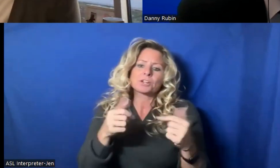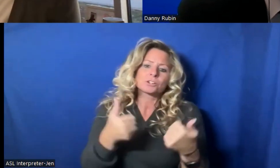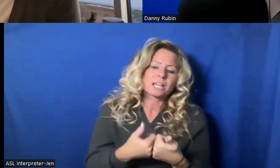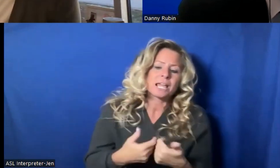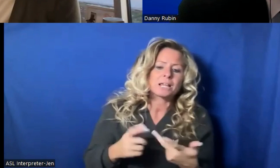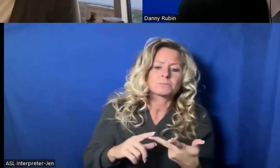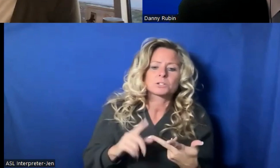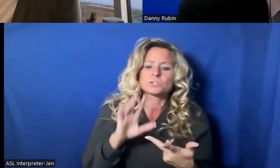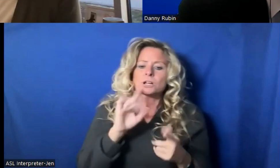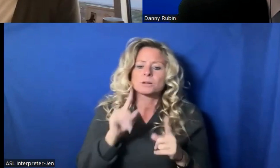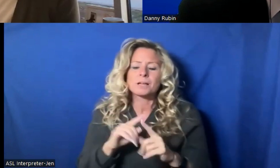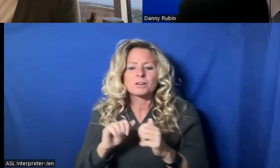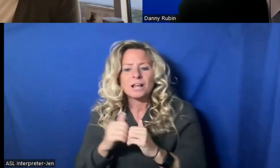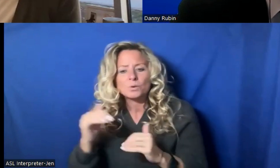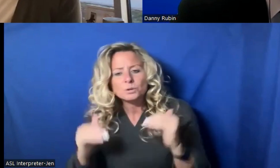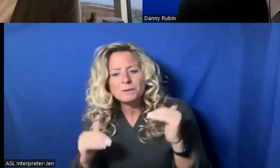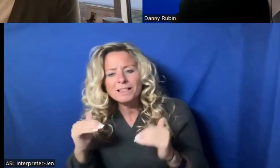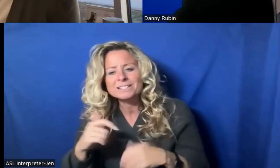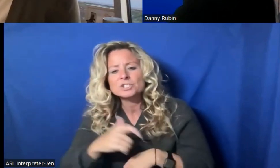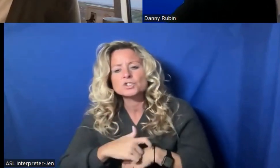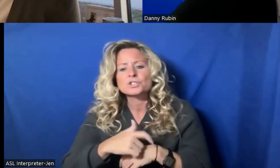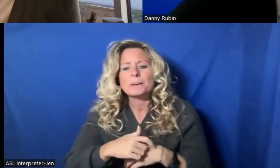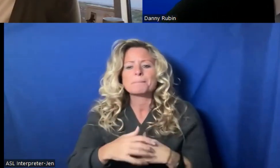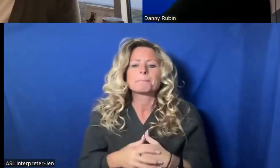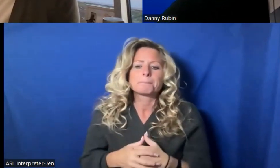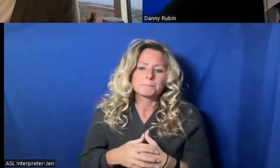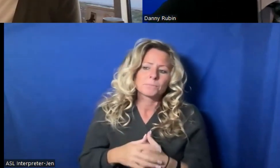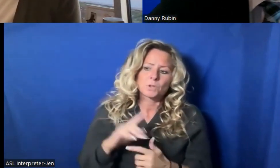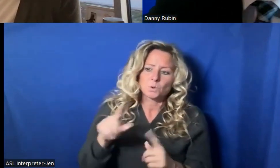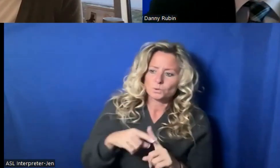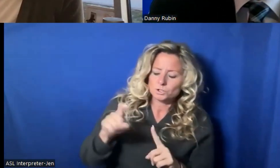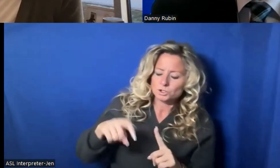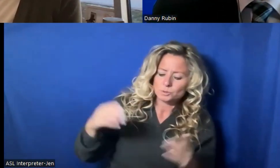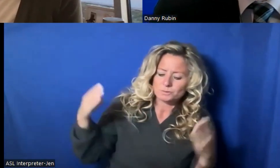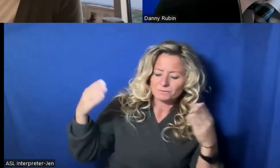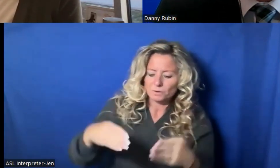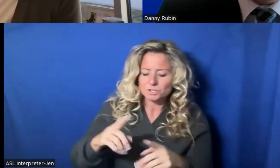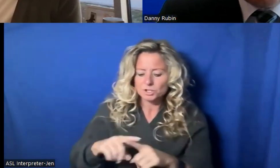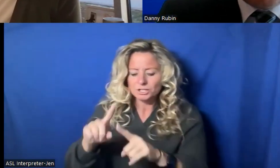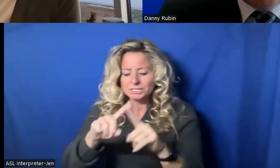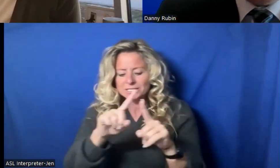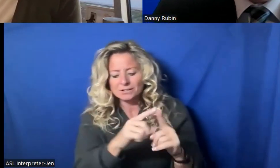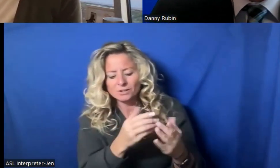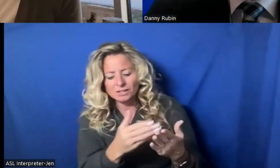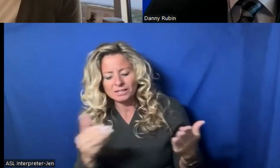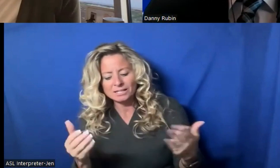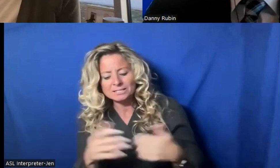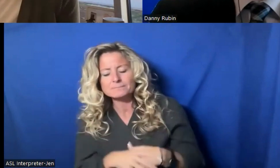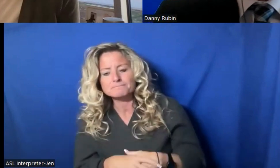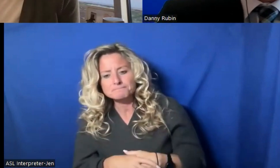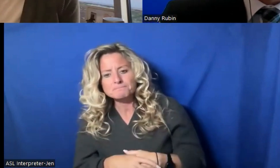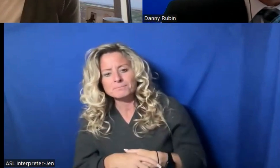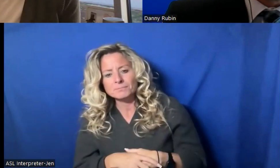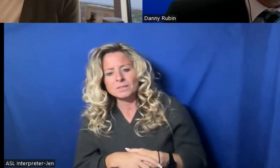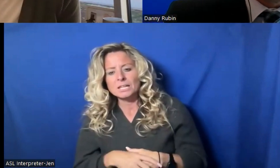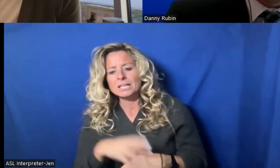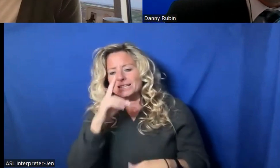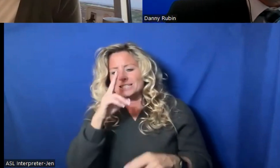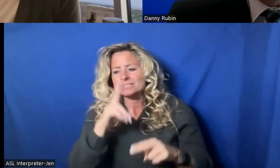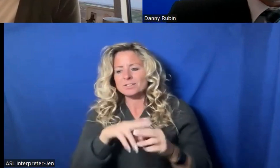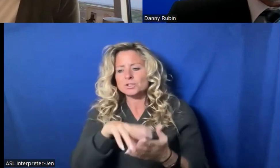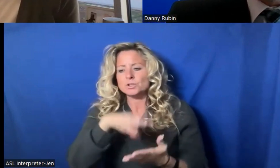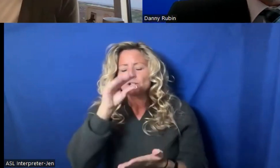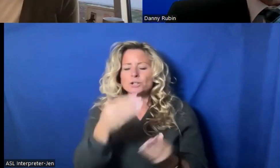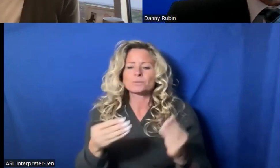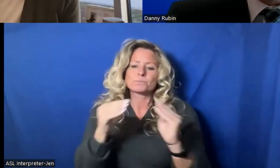about, how are you balancing your time? When should you be focusing on different things? So it's fun to be able to learn more about the